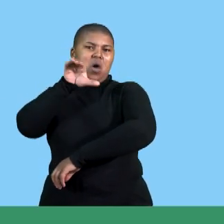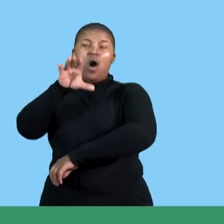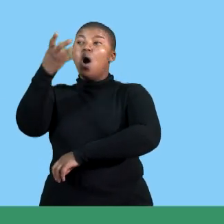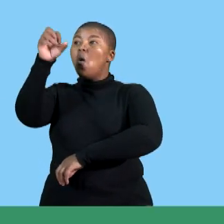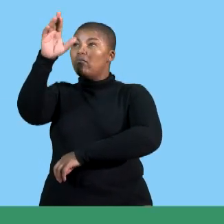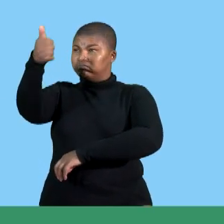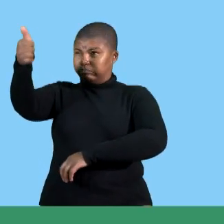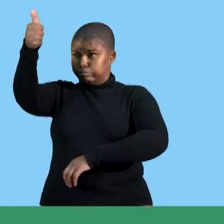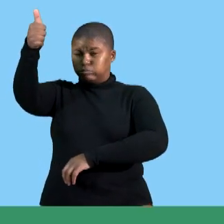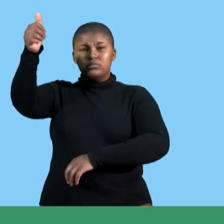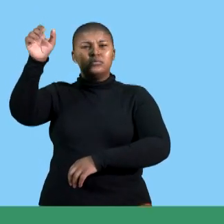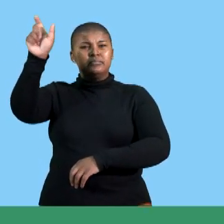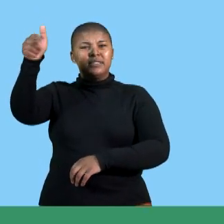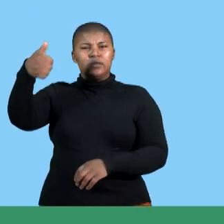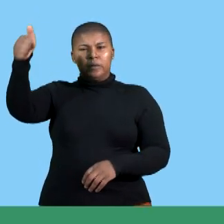in power